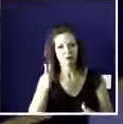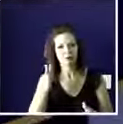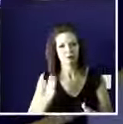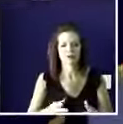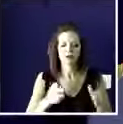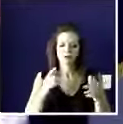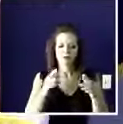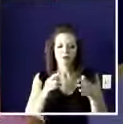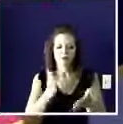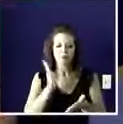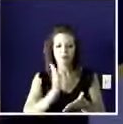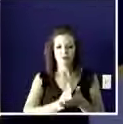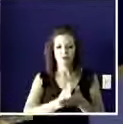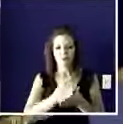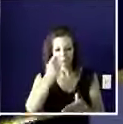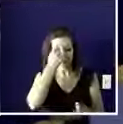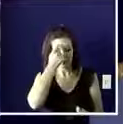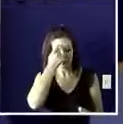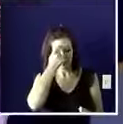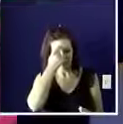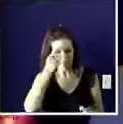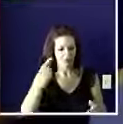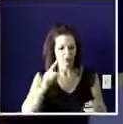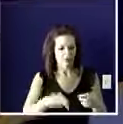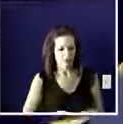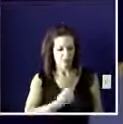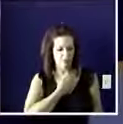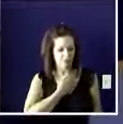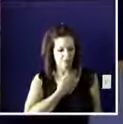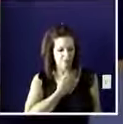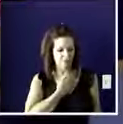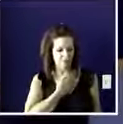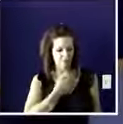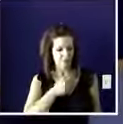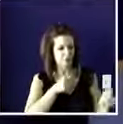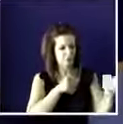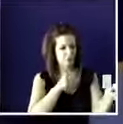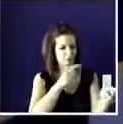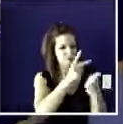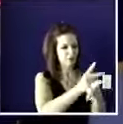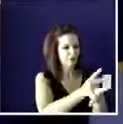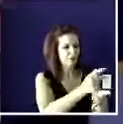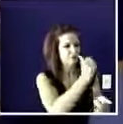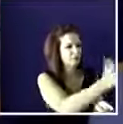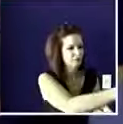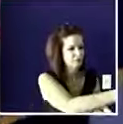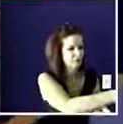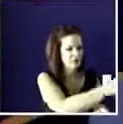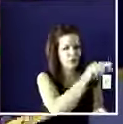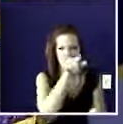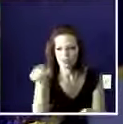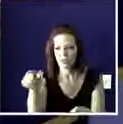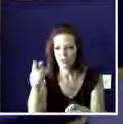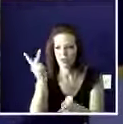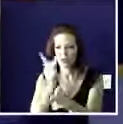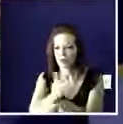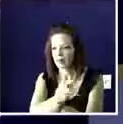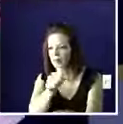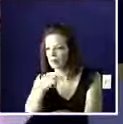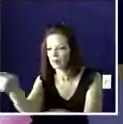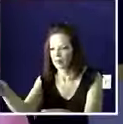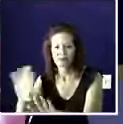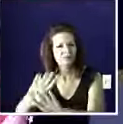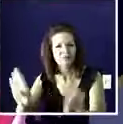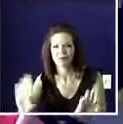mentality, you care about you, I care about me, they care about them. This era of excess